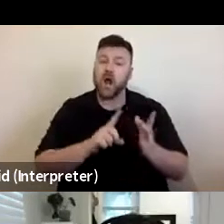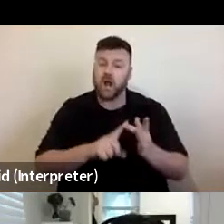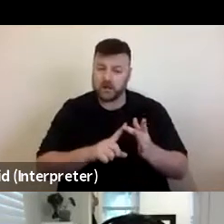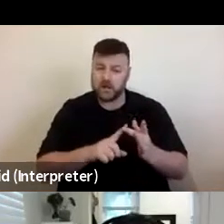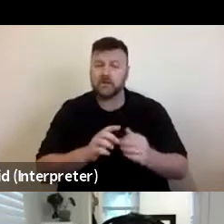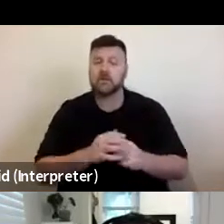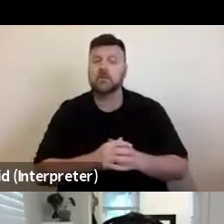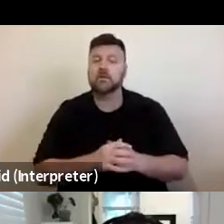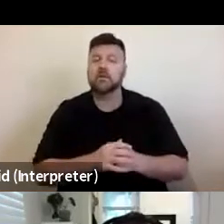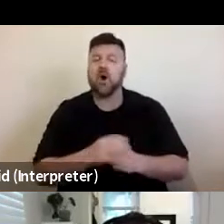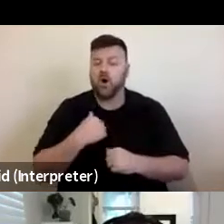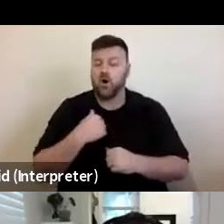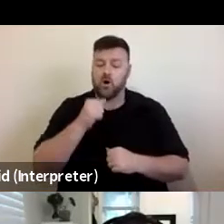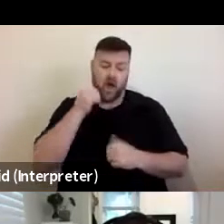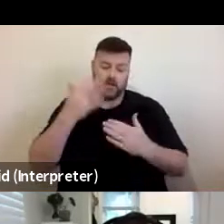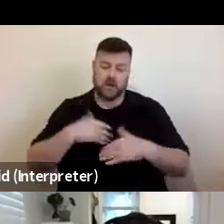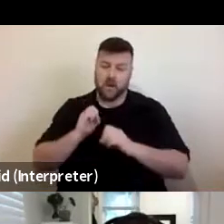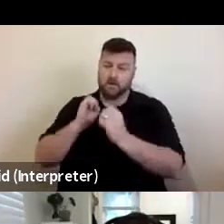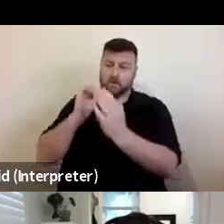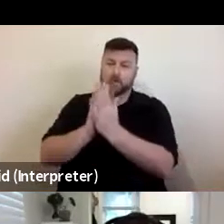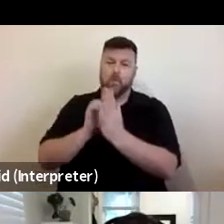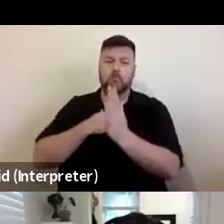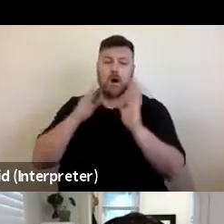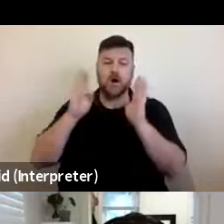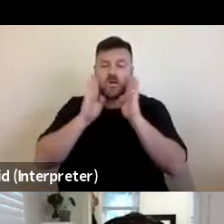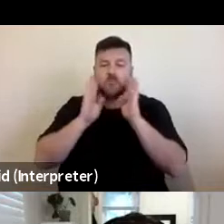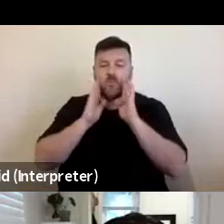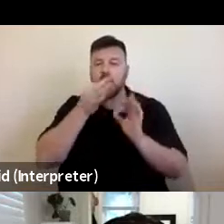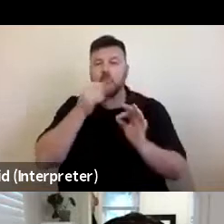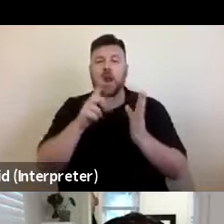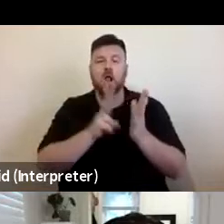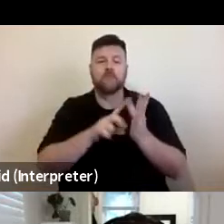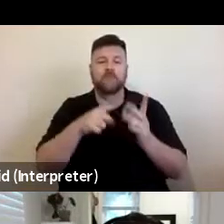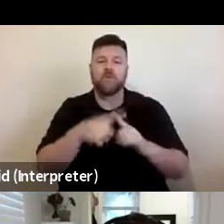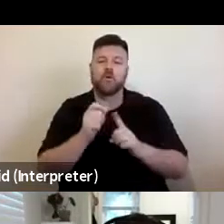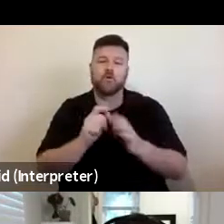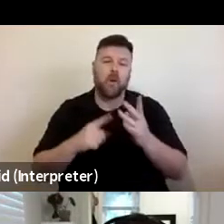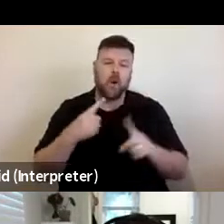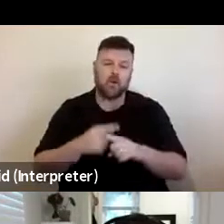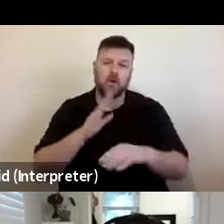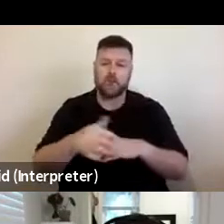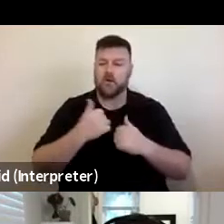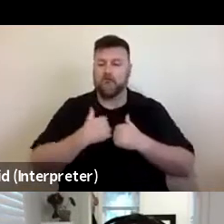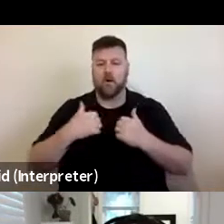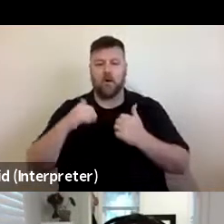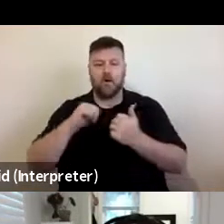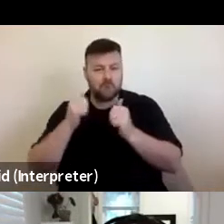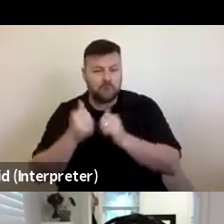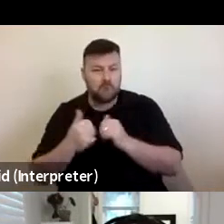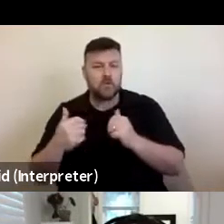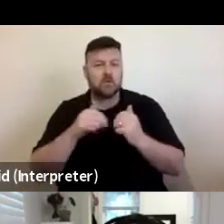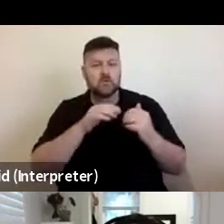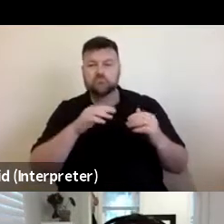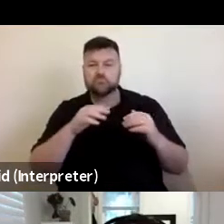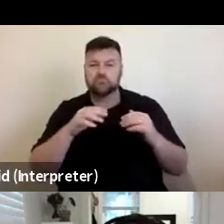my Facebook last night, I did a bit of a vox pops around my mates and industry colleagues about how everyone is